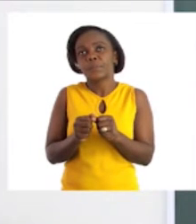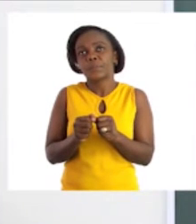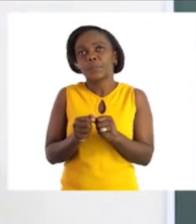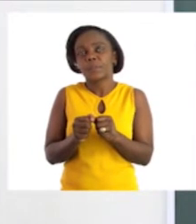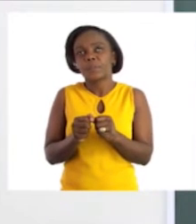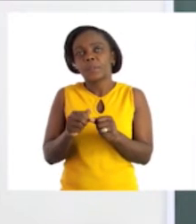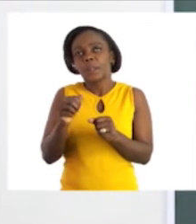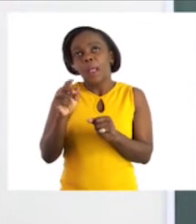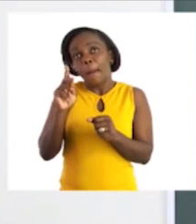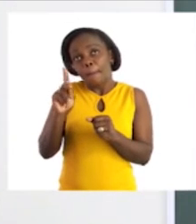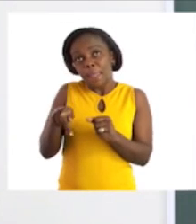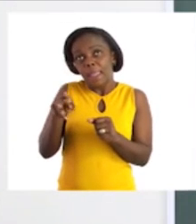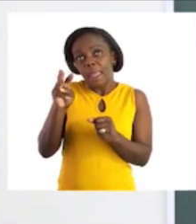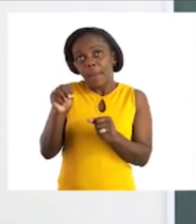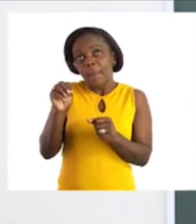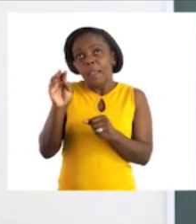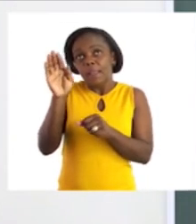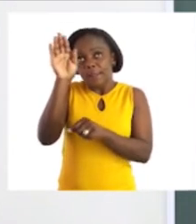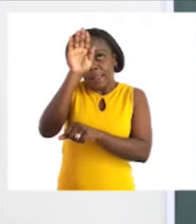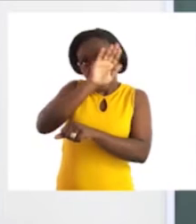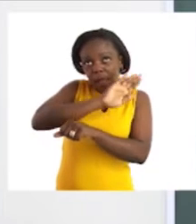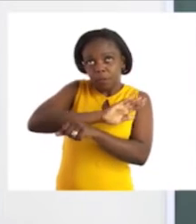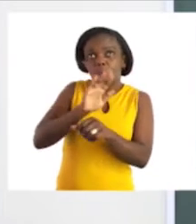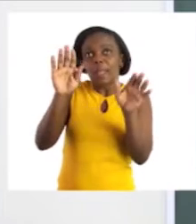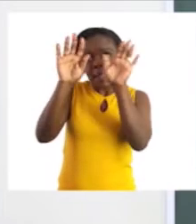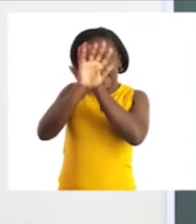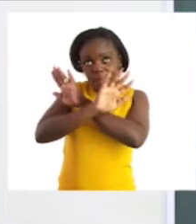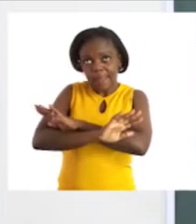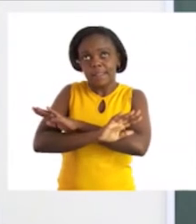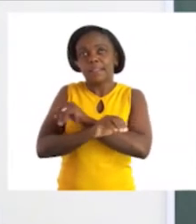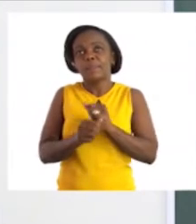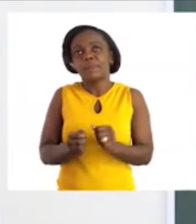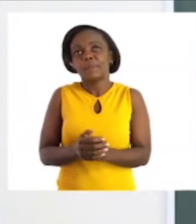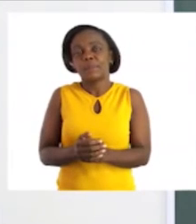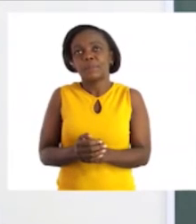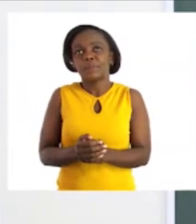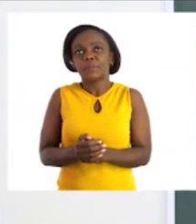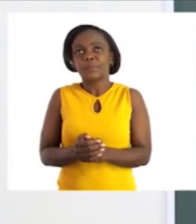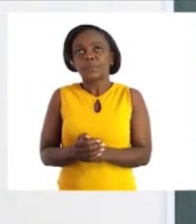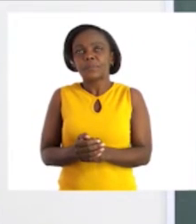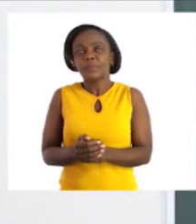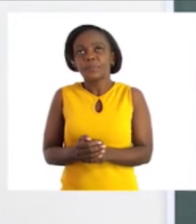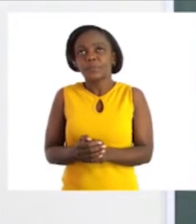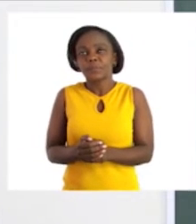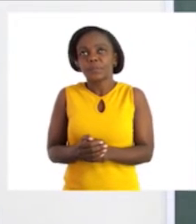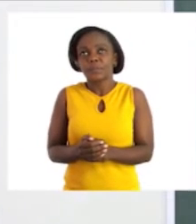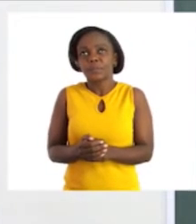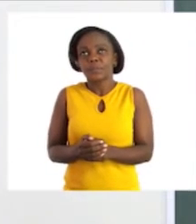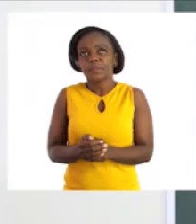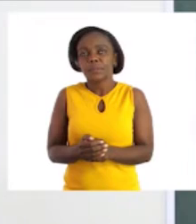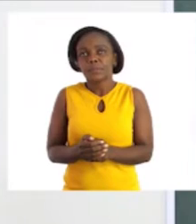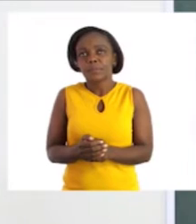p.m. is in the afternoon and in the night. Are we together? I think you have got it this time.